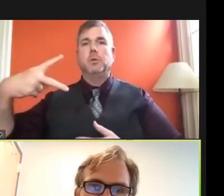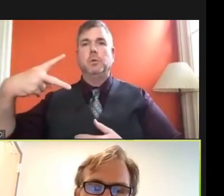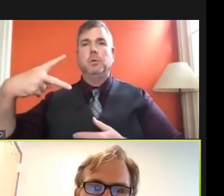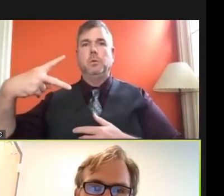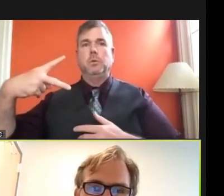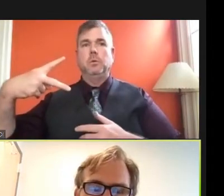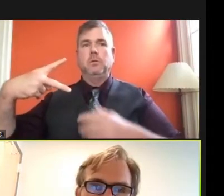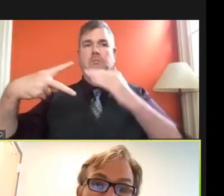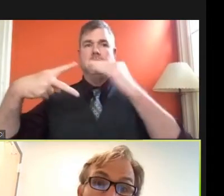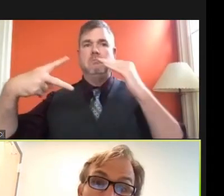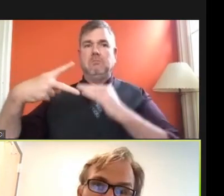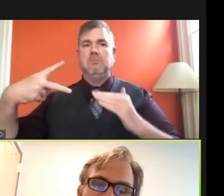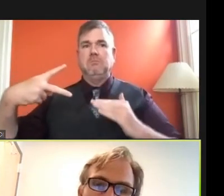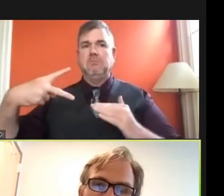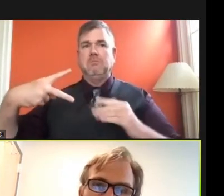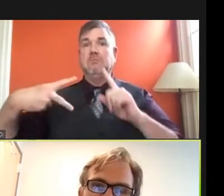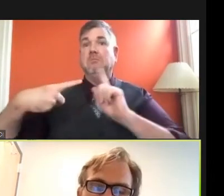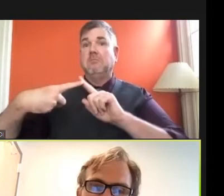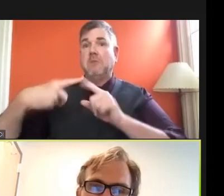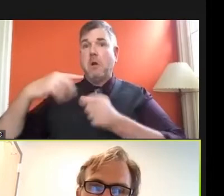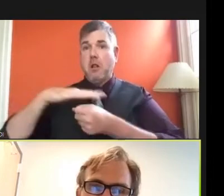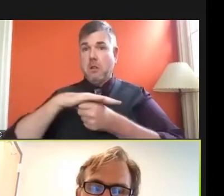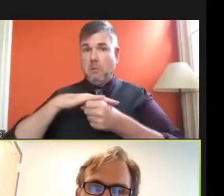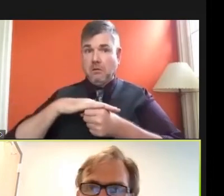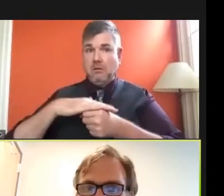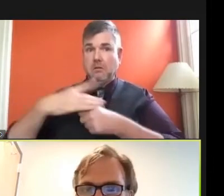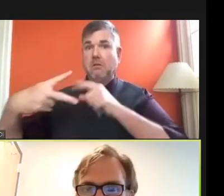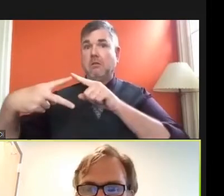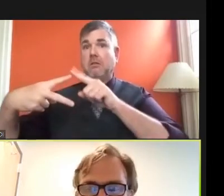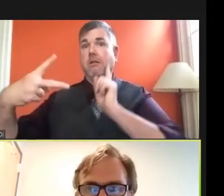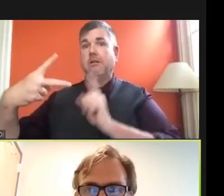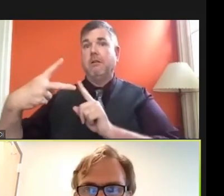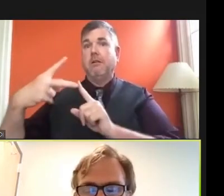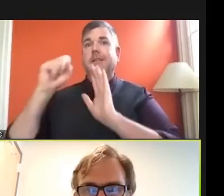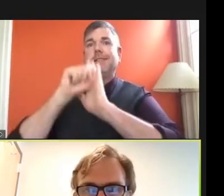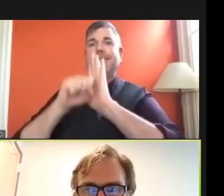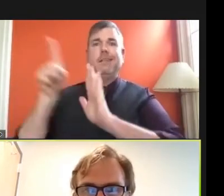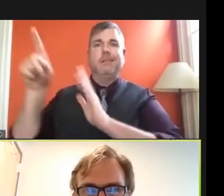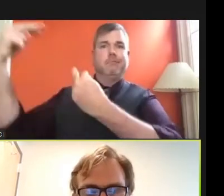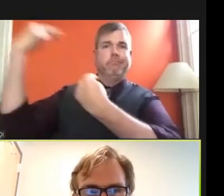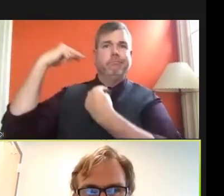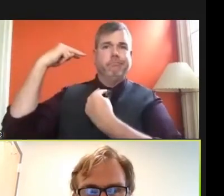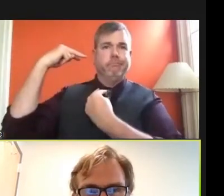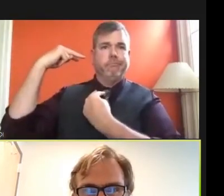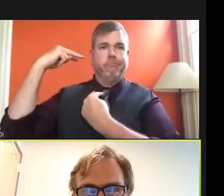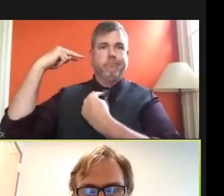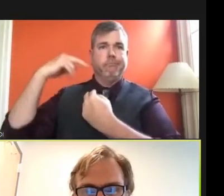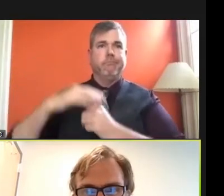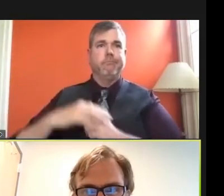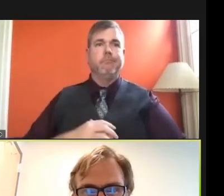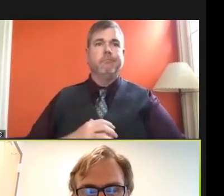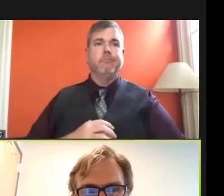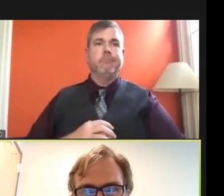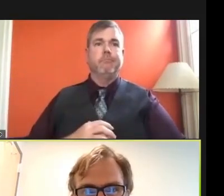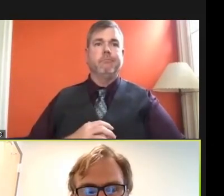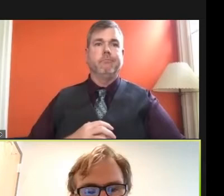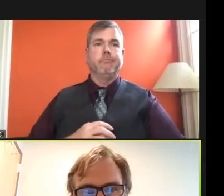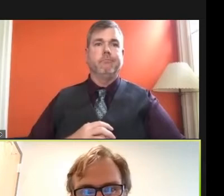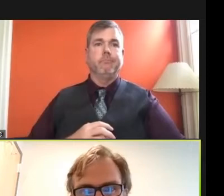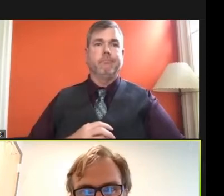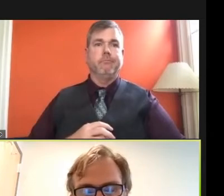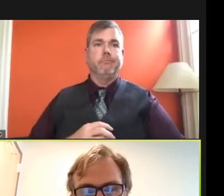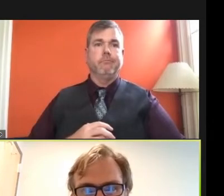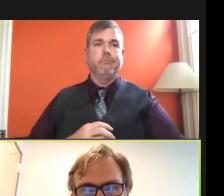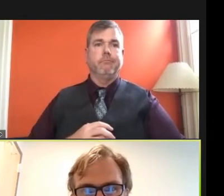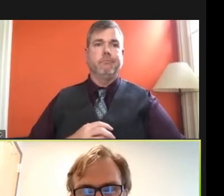that the state might close things in Marin, I think is active and on the table. I had a conversation earlier with the 6 health officers